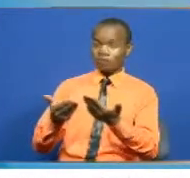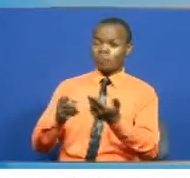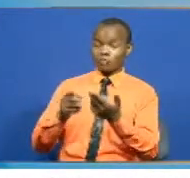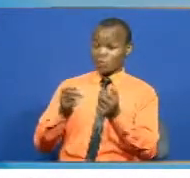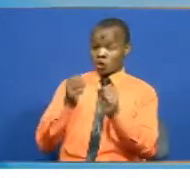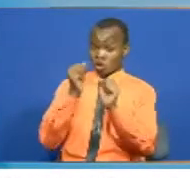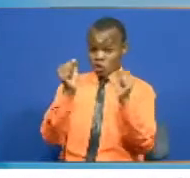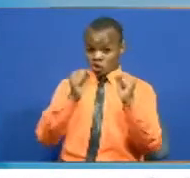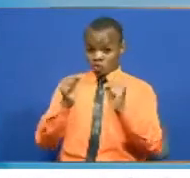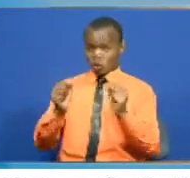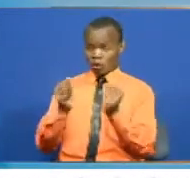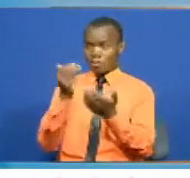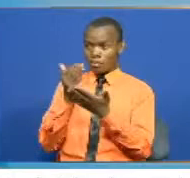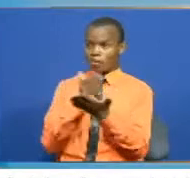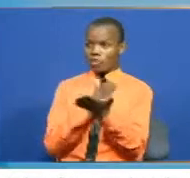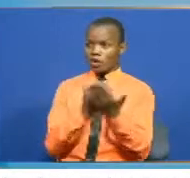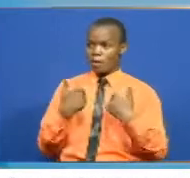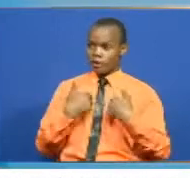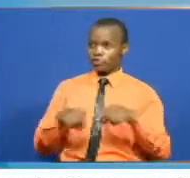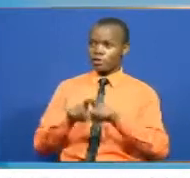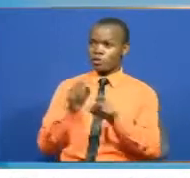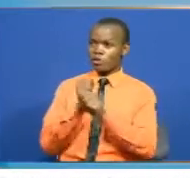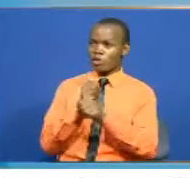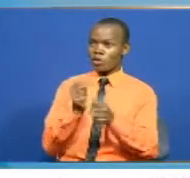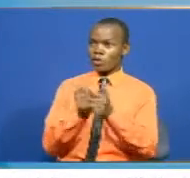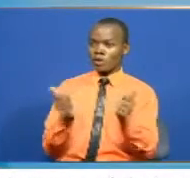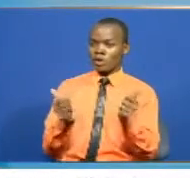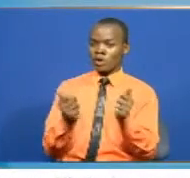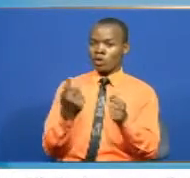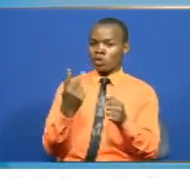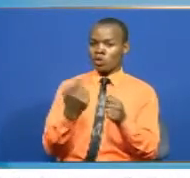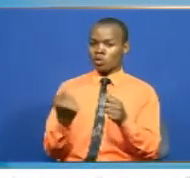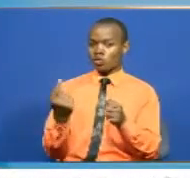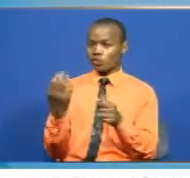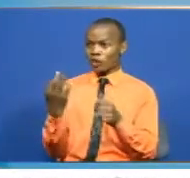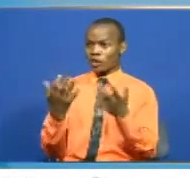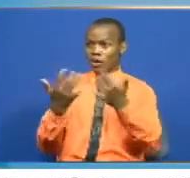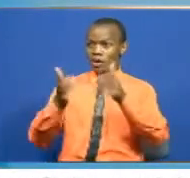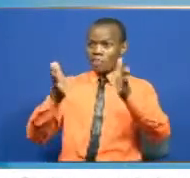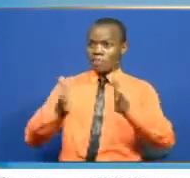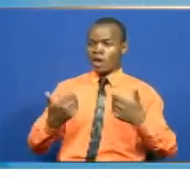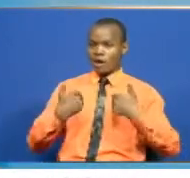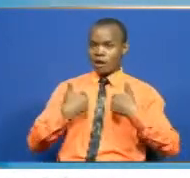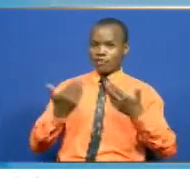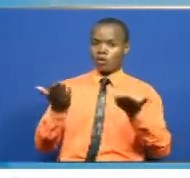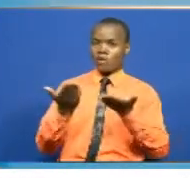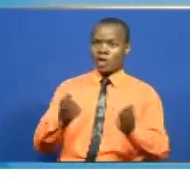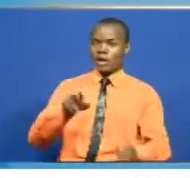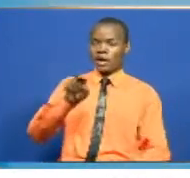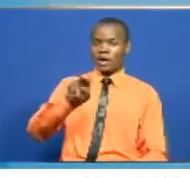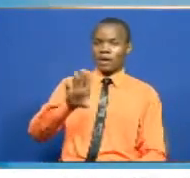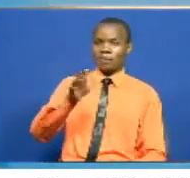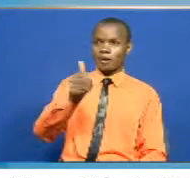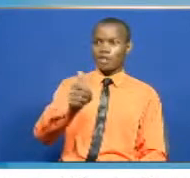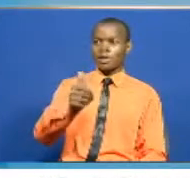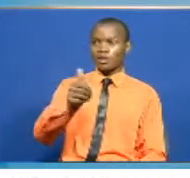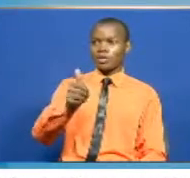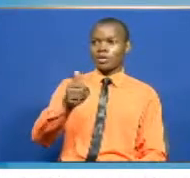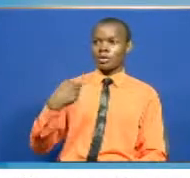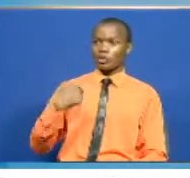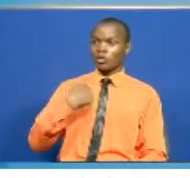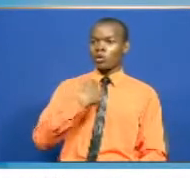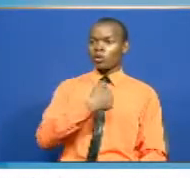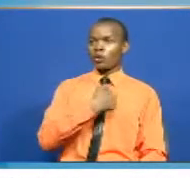Like they have, I think they have like two or three players in the NBA. So with that, and as we're here to